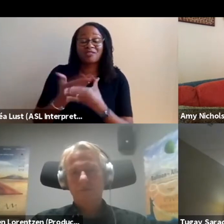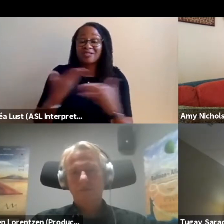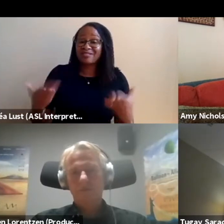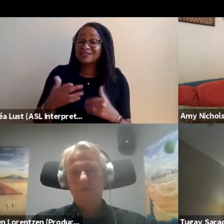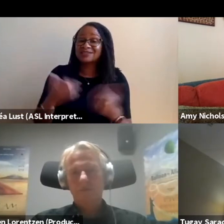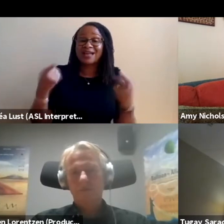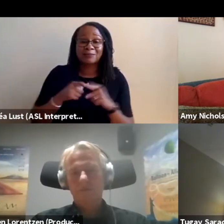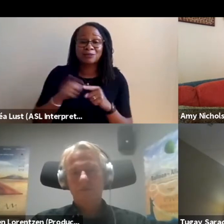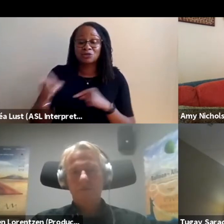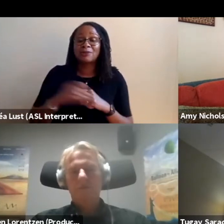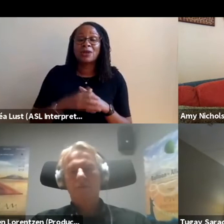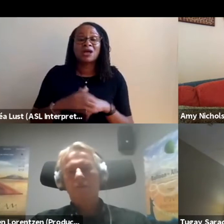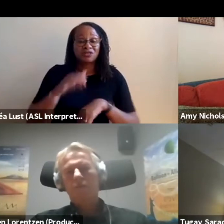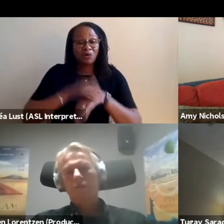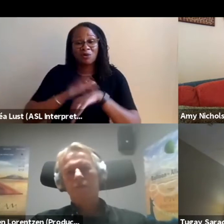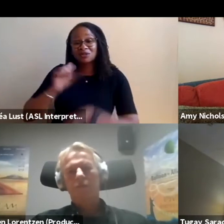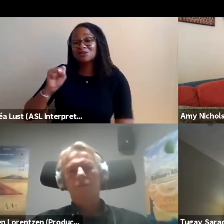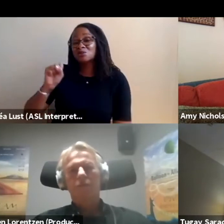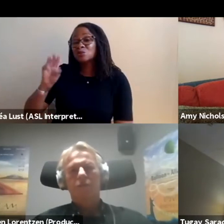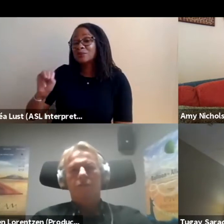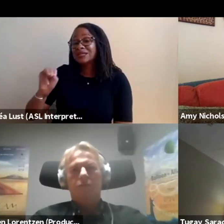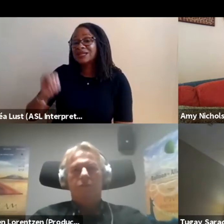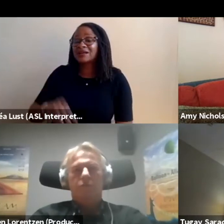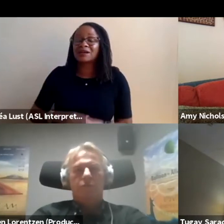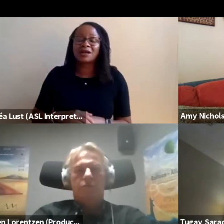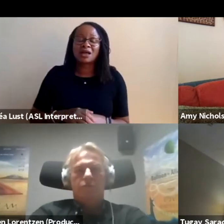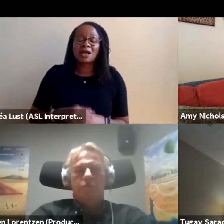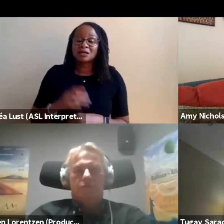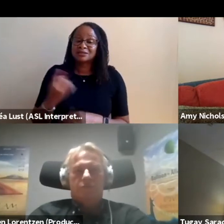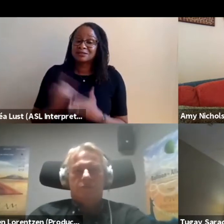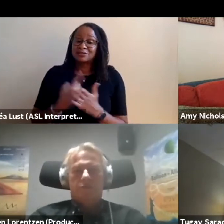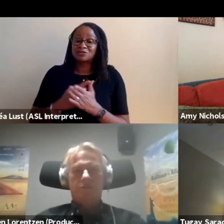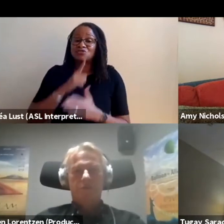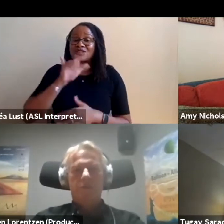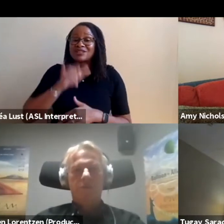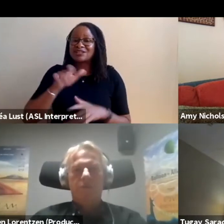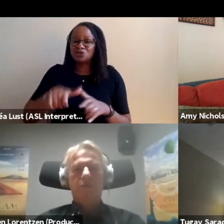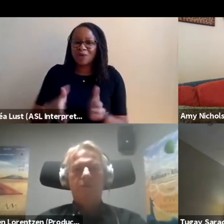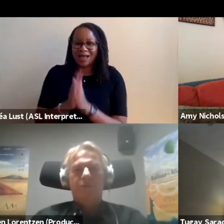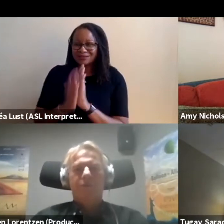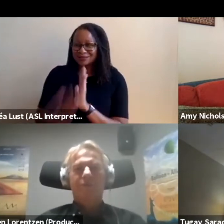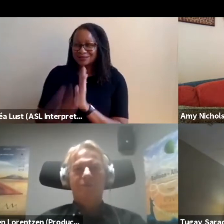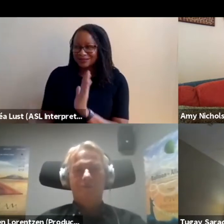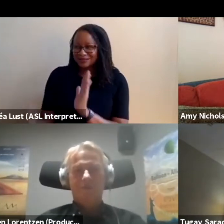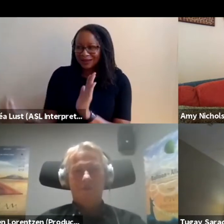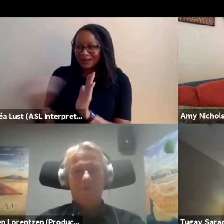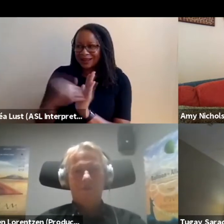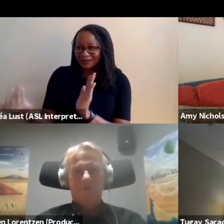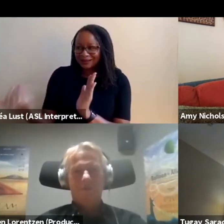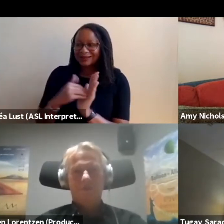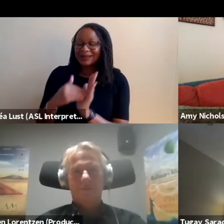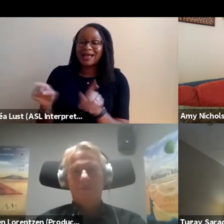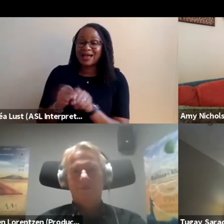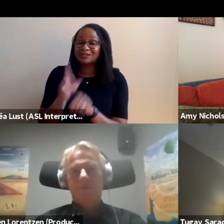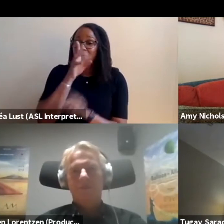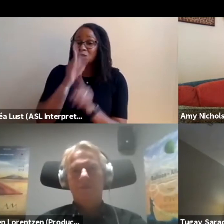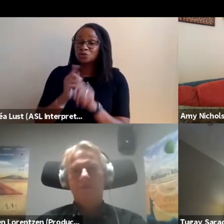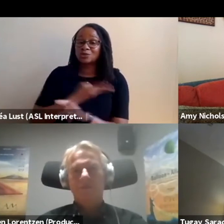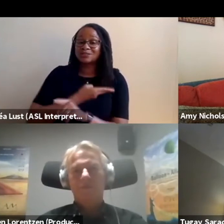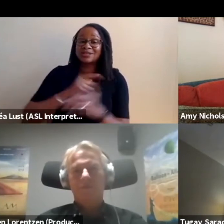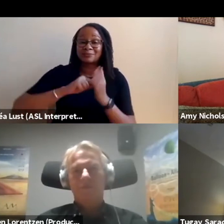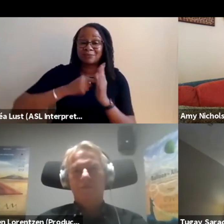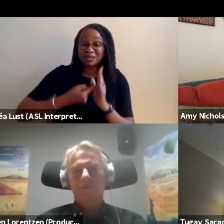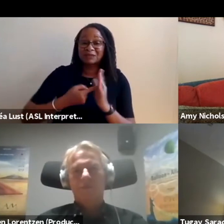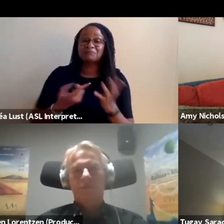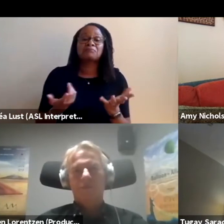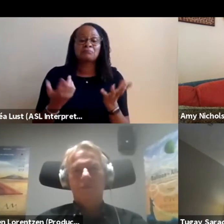Sometimes we really have to ask 10 times that he's talking to us, because in the beginning he was